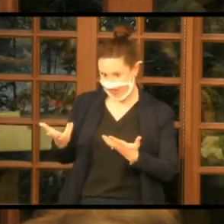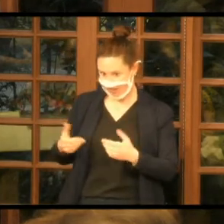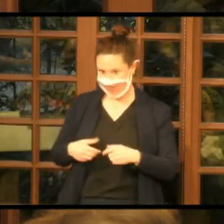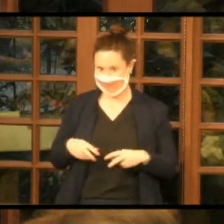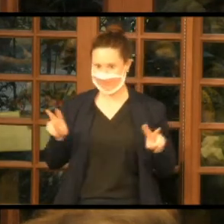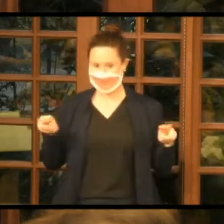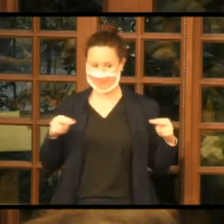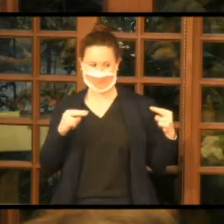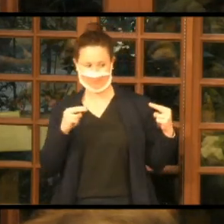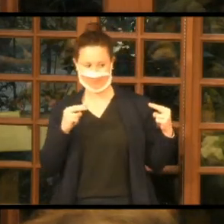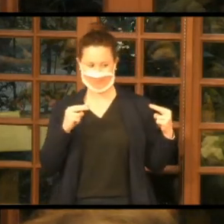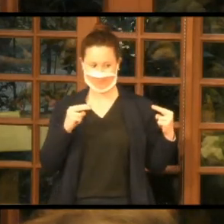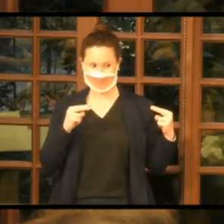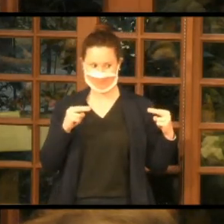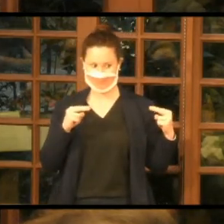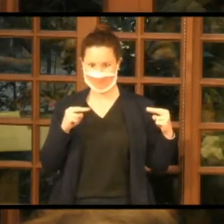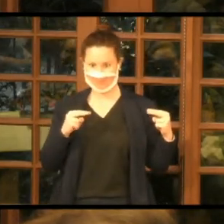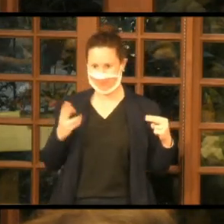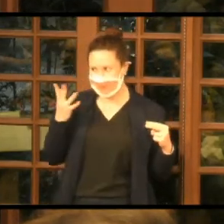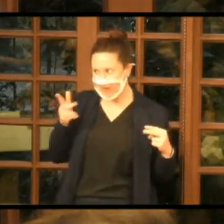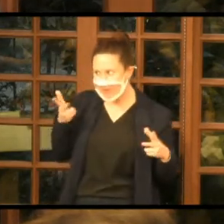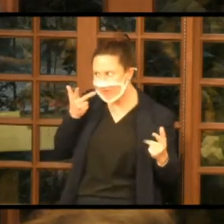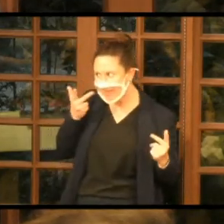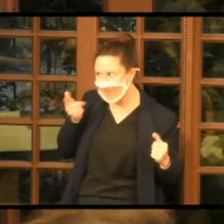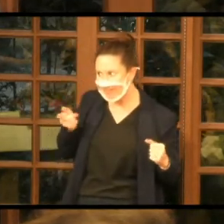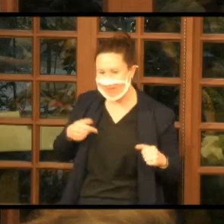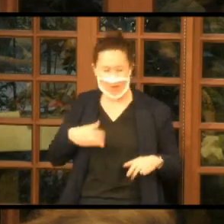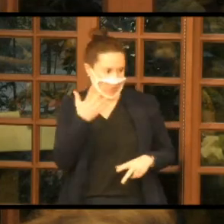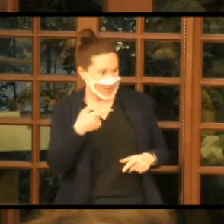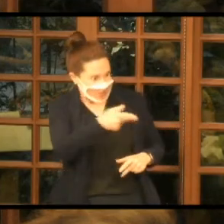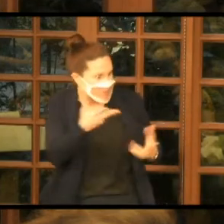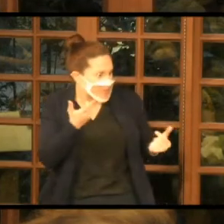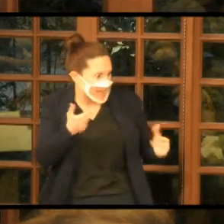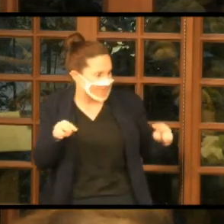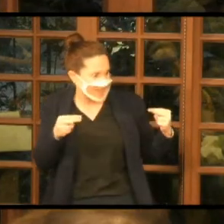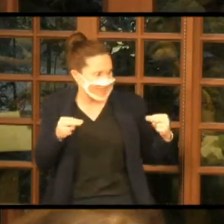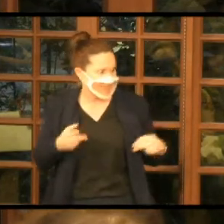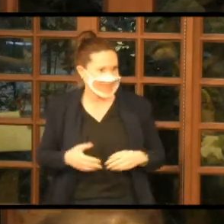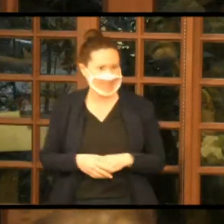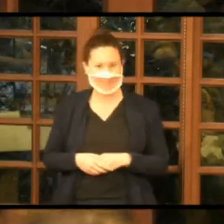at each other. "Why are you laughing? Why are you laughing?"